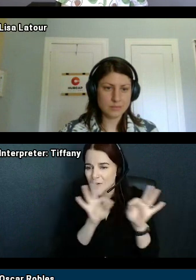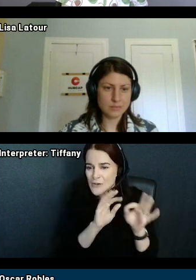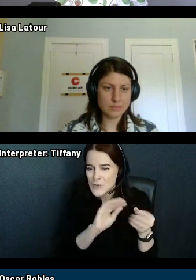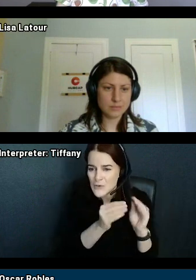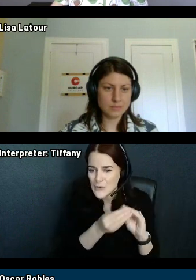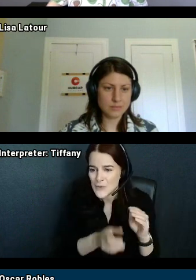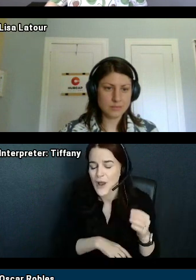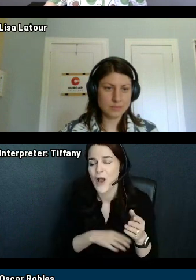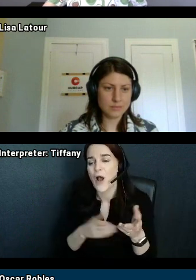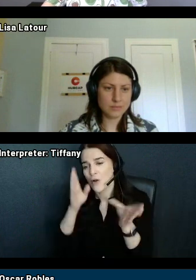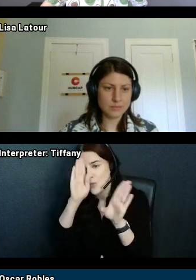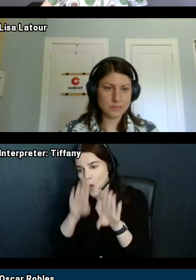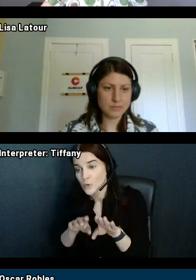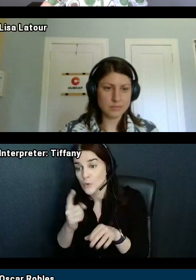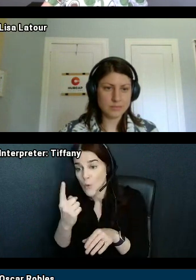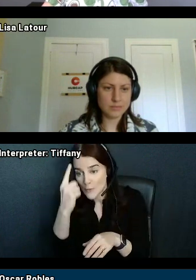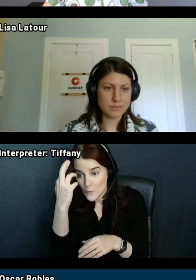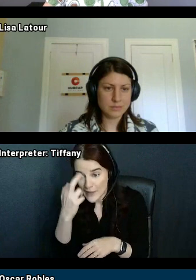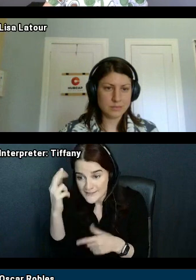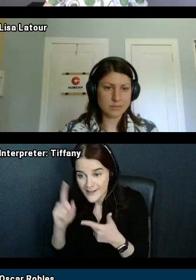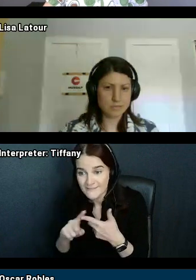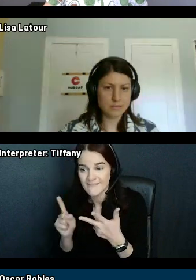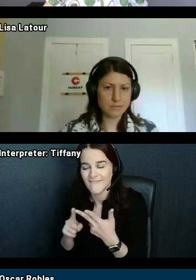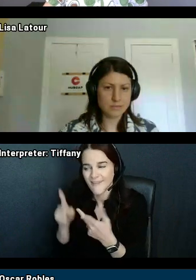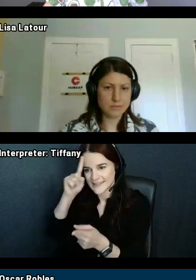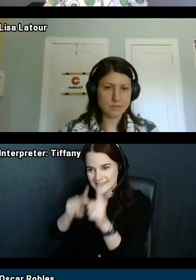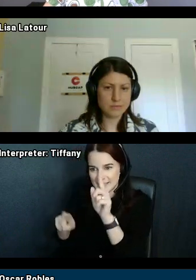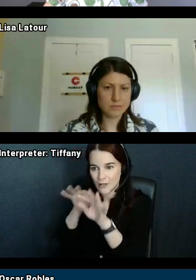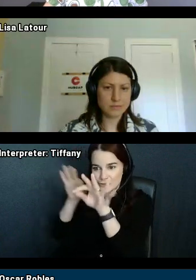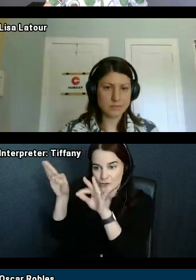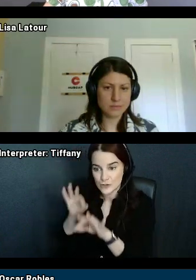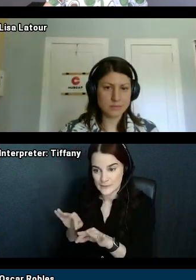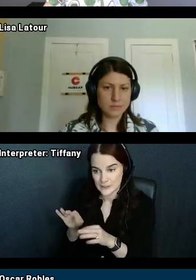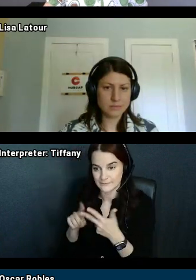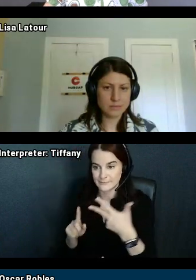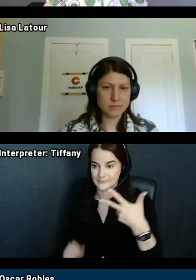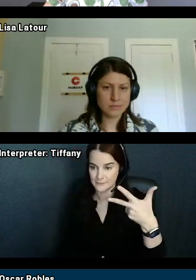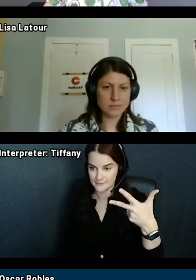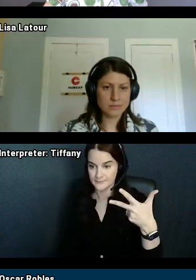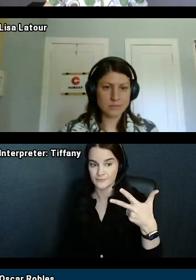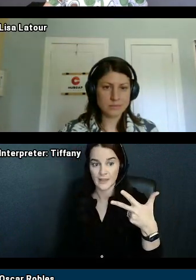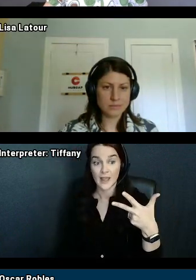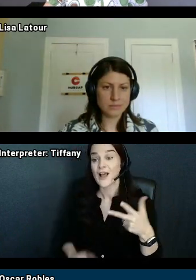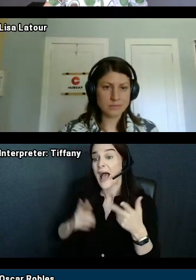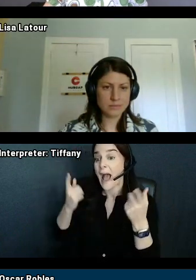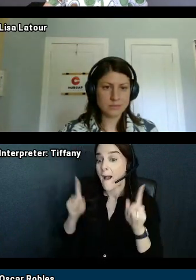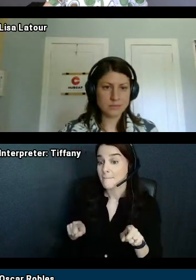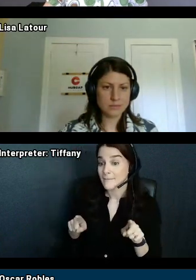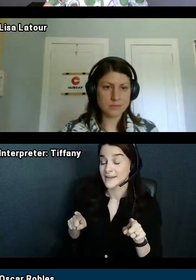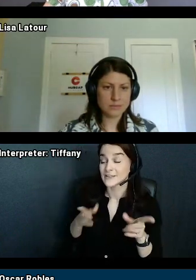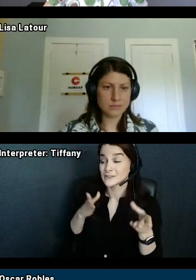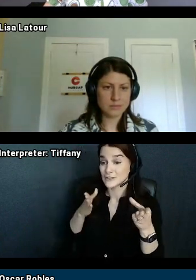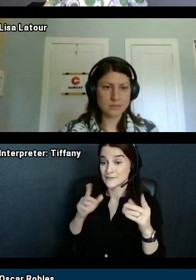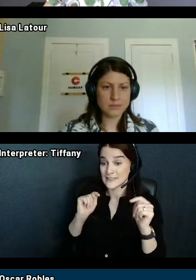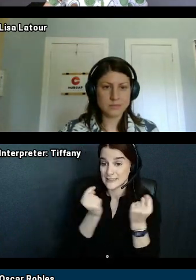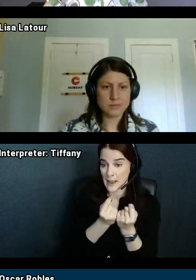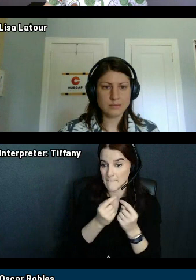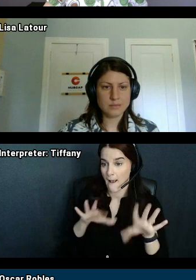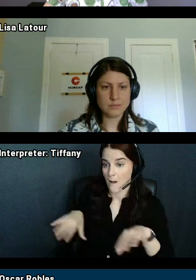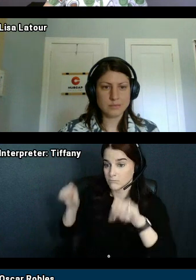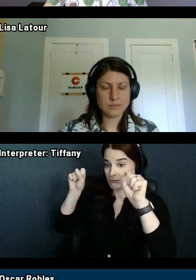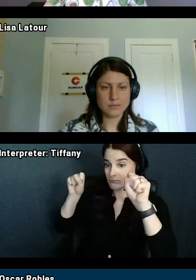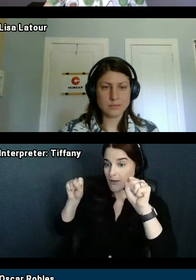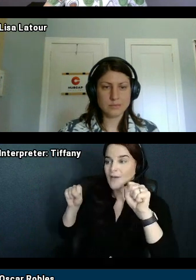reason, and deal description. That way, when the services team takes over, they have all the information that they